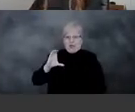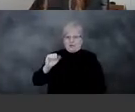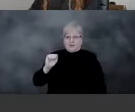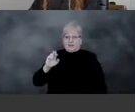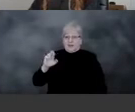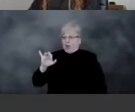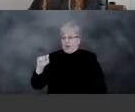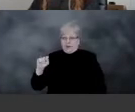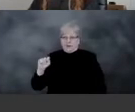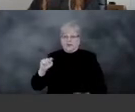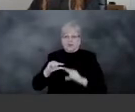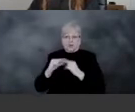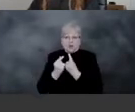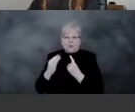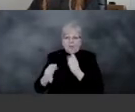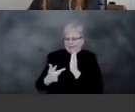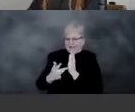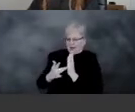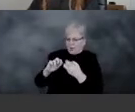come up during the conference.